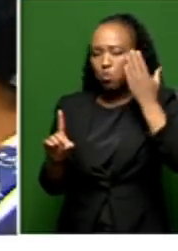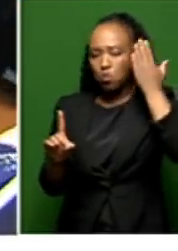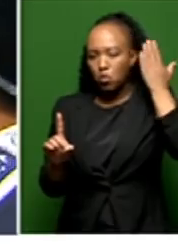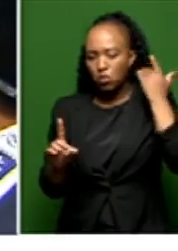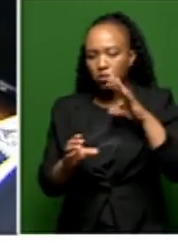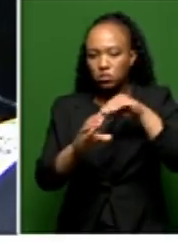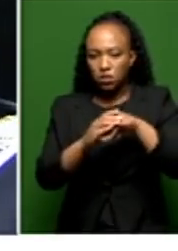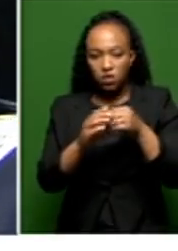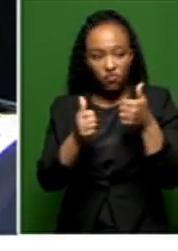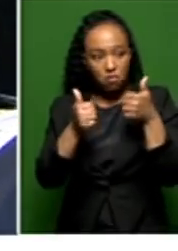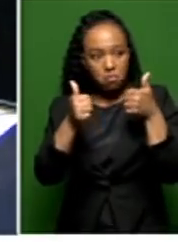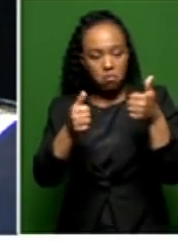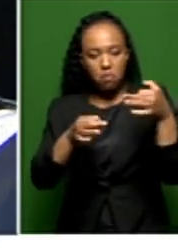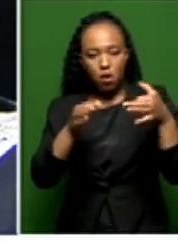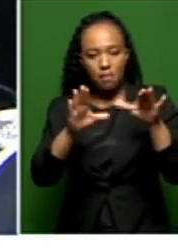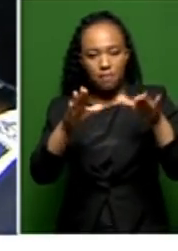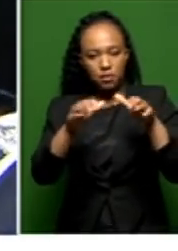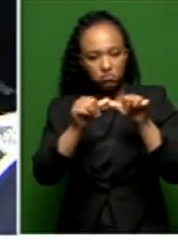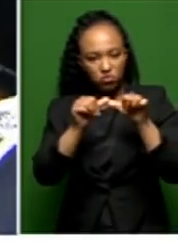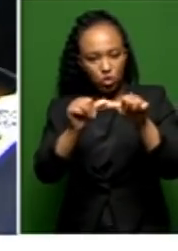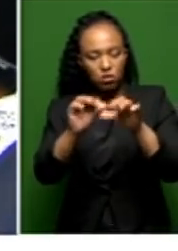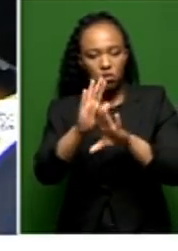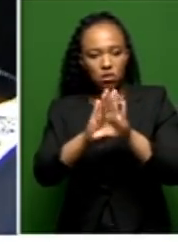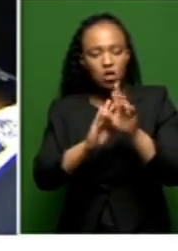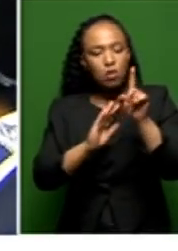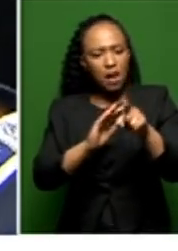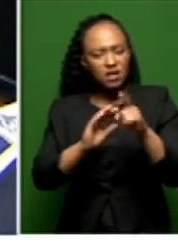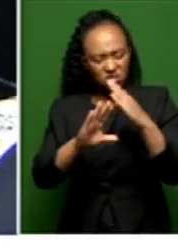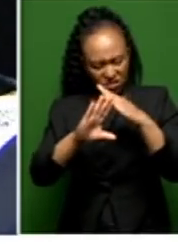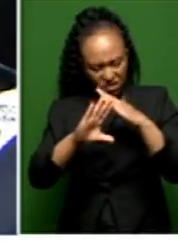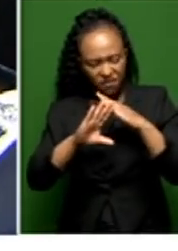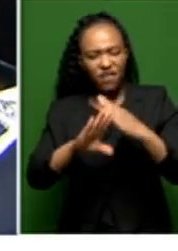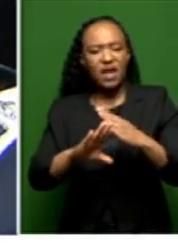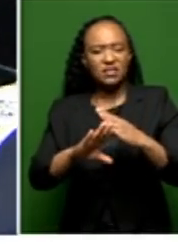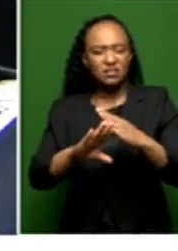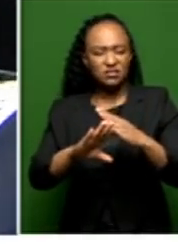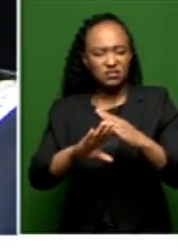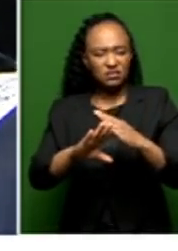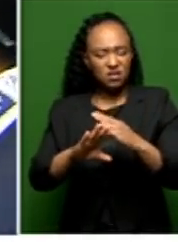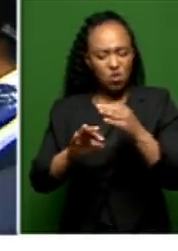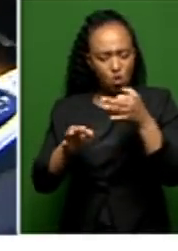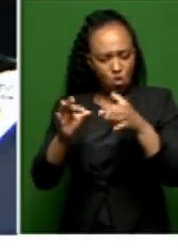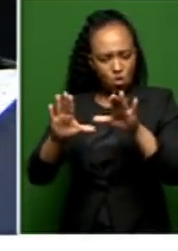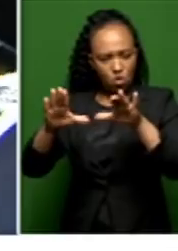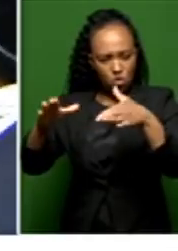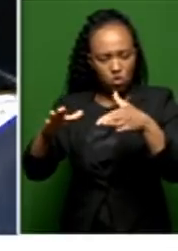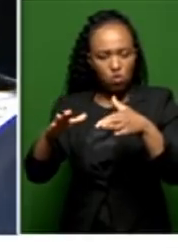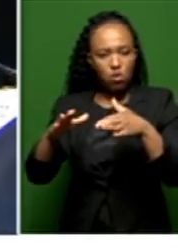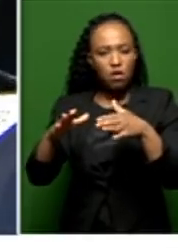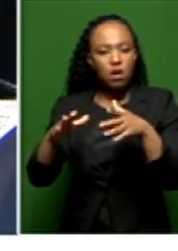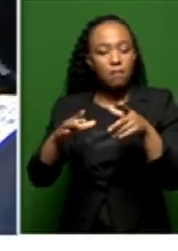to do well as a political party, you have to defend your base and the gains, particularly your